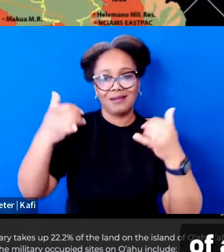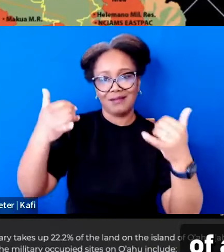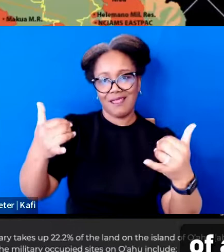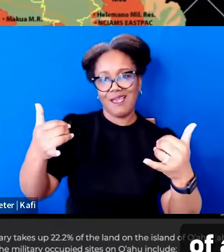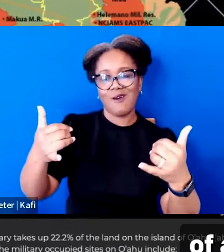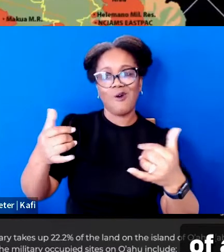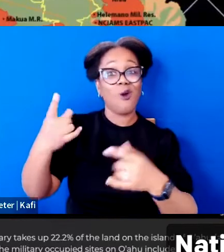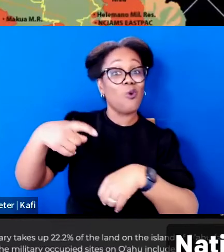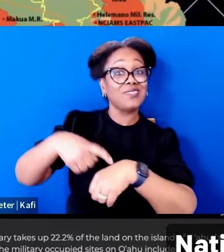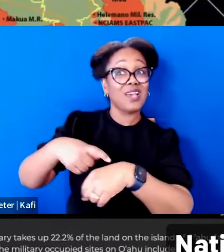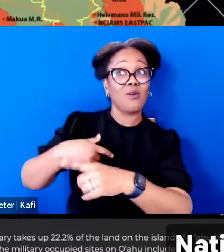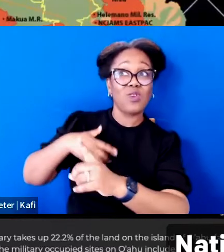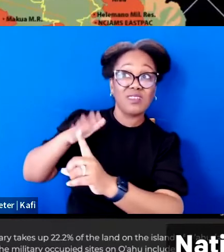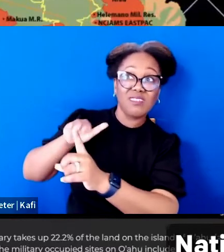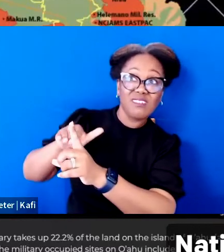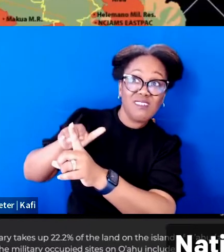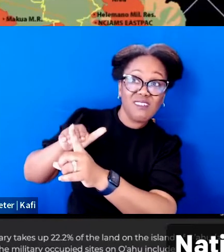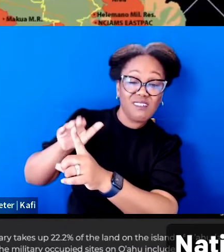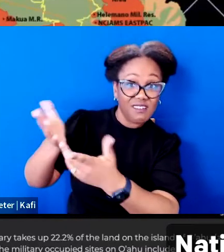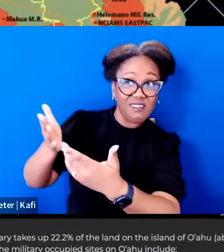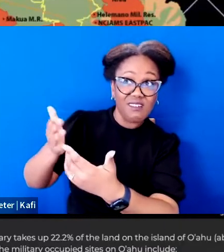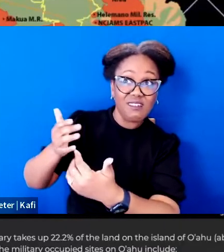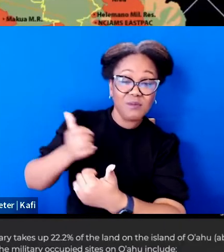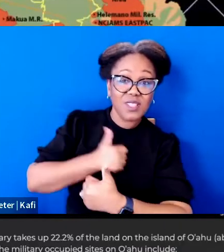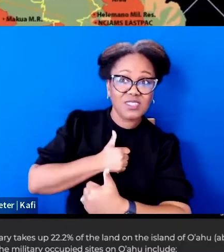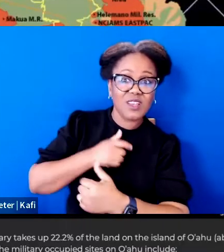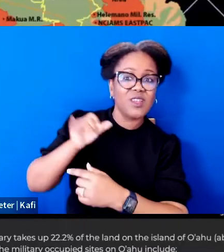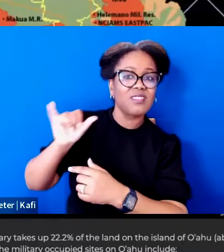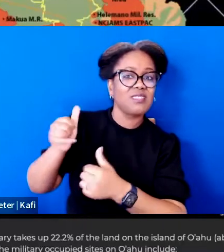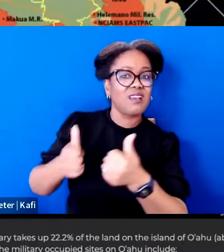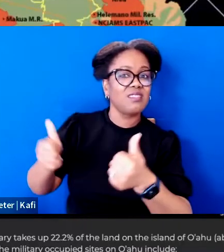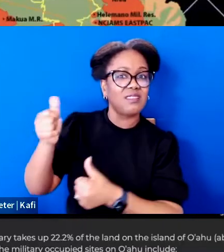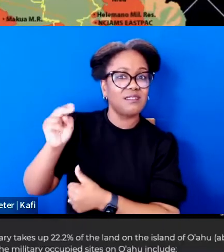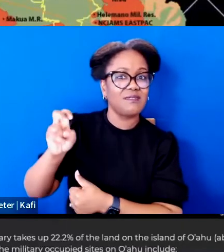actually trying to listen to what Native Hawaiians were telling them. Furthermore,